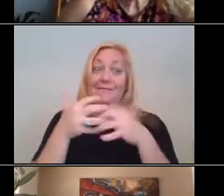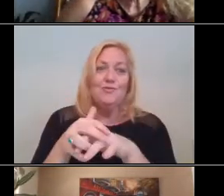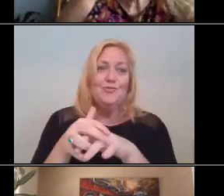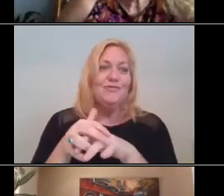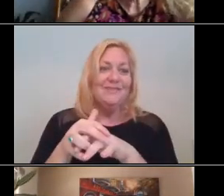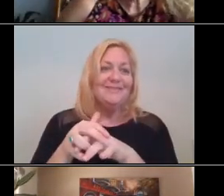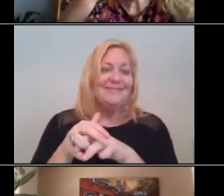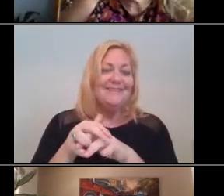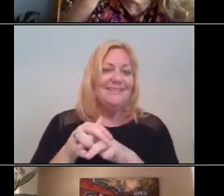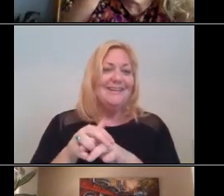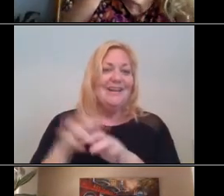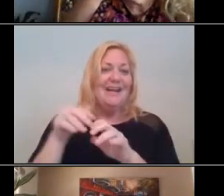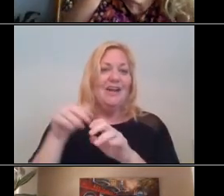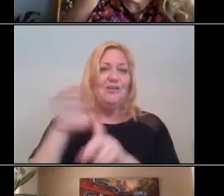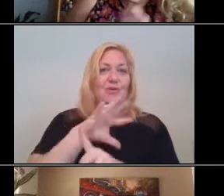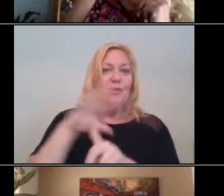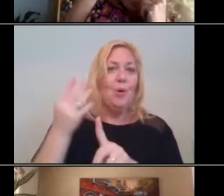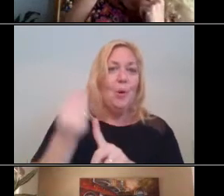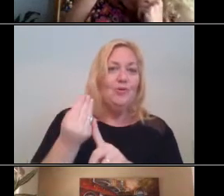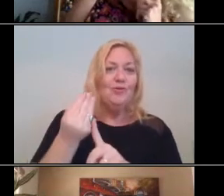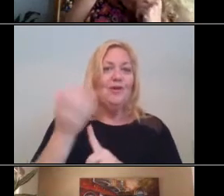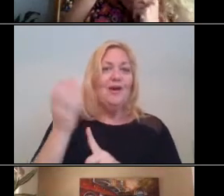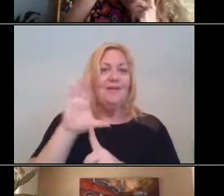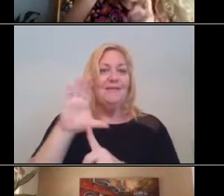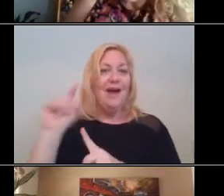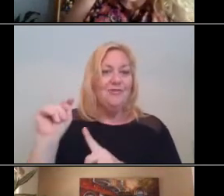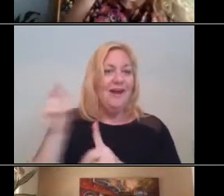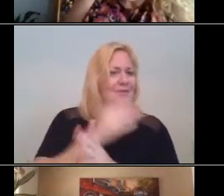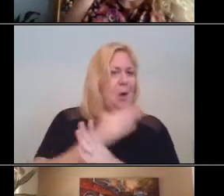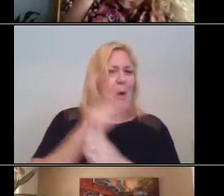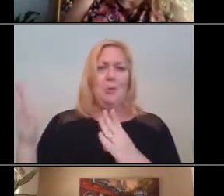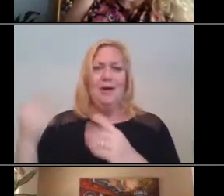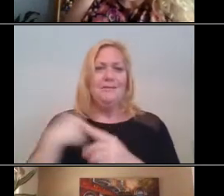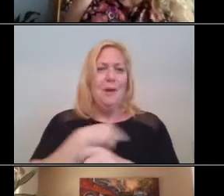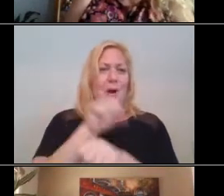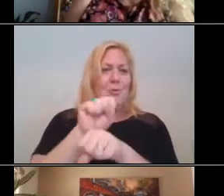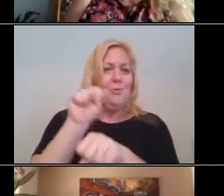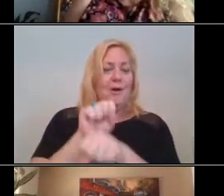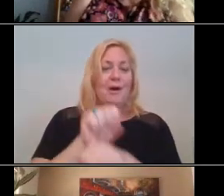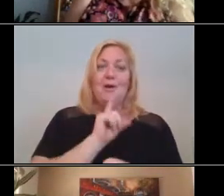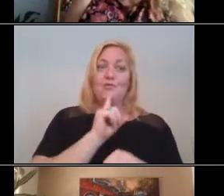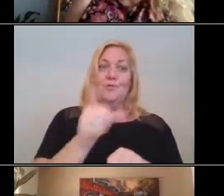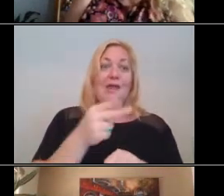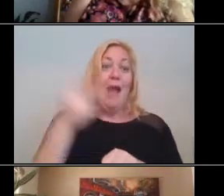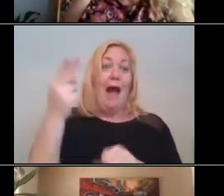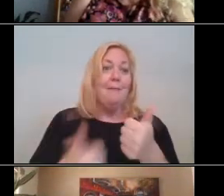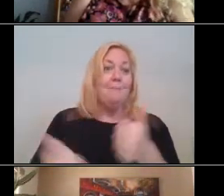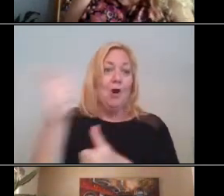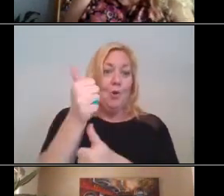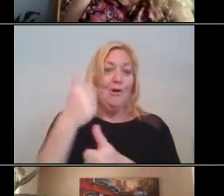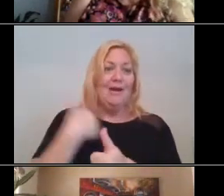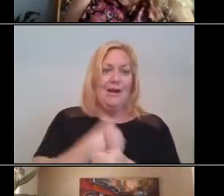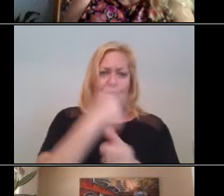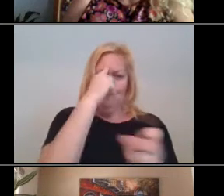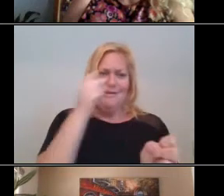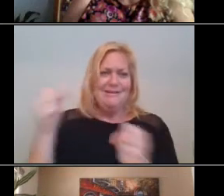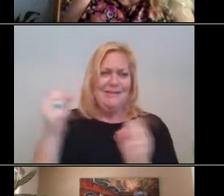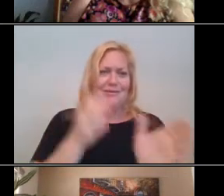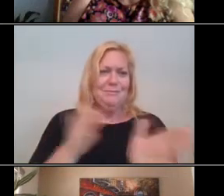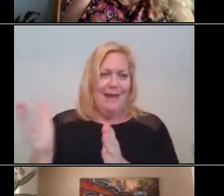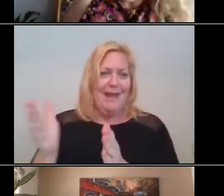into the culture at Caltrans across our work. It's really a high priority in our strategic plan and for